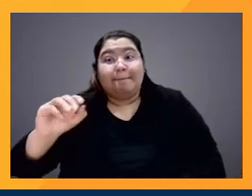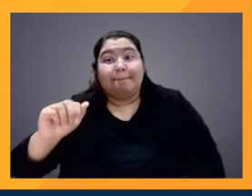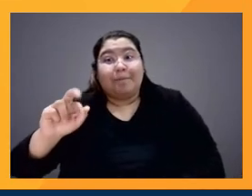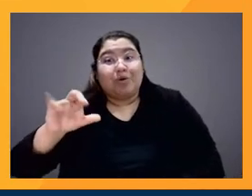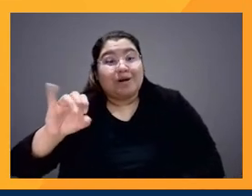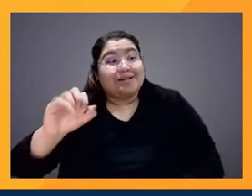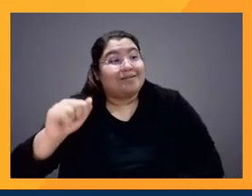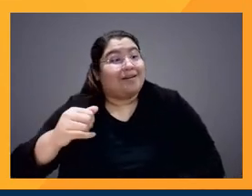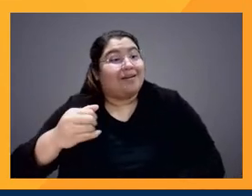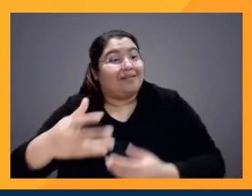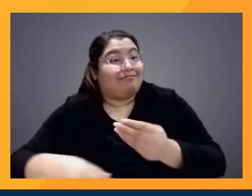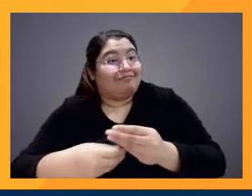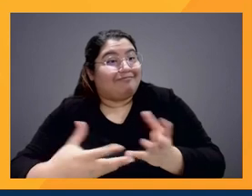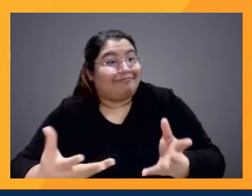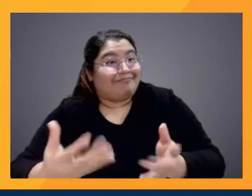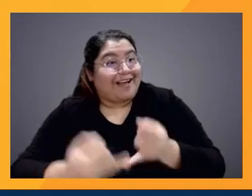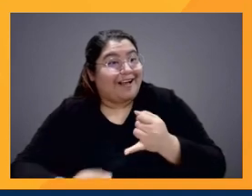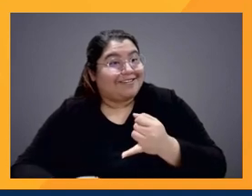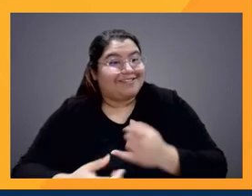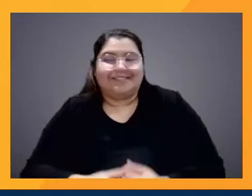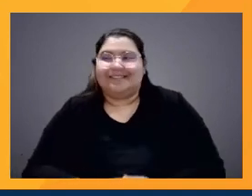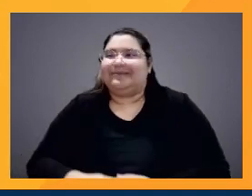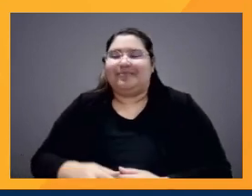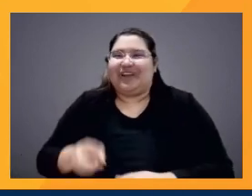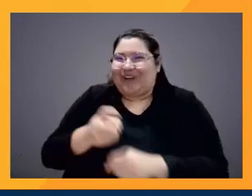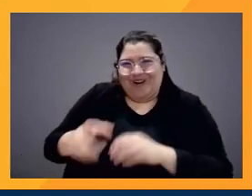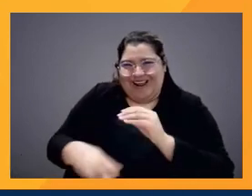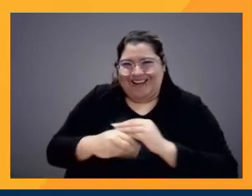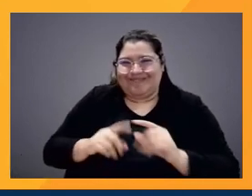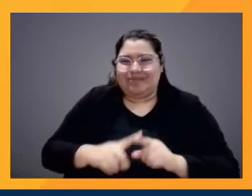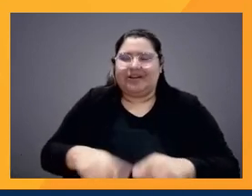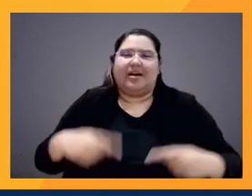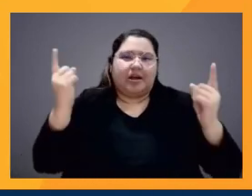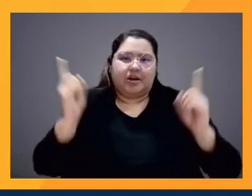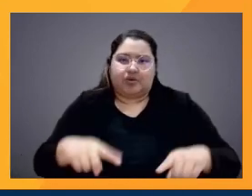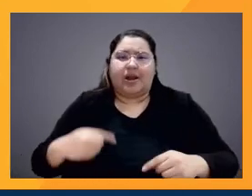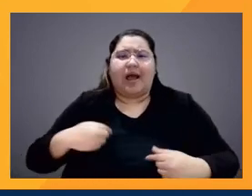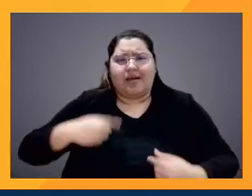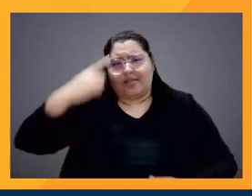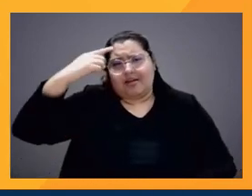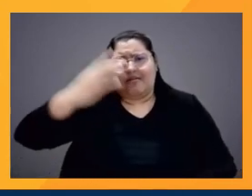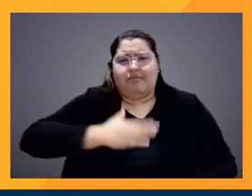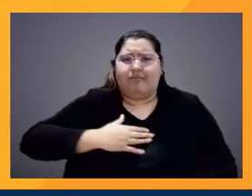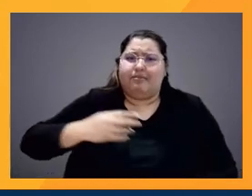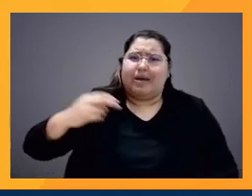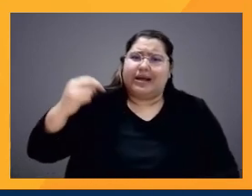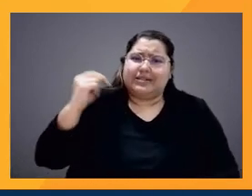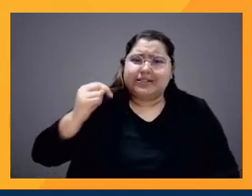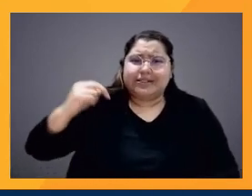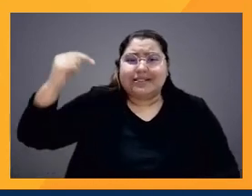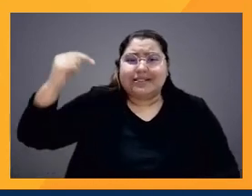I have 2 daughters, right? I looked at them; they're 1 and 6. When I'll keep it very real. I'm sitting here looking at a Zoom screen, and